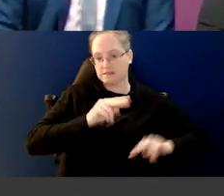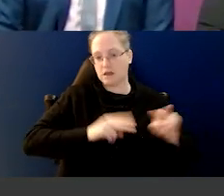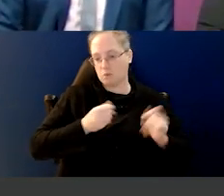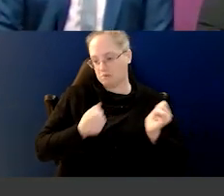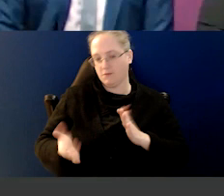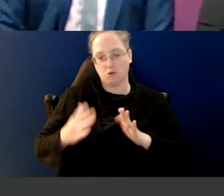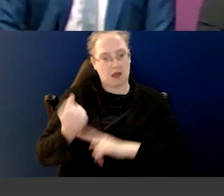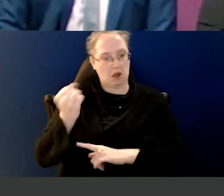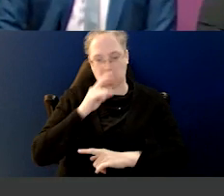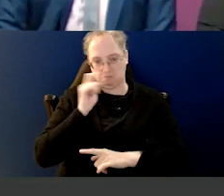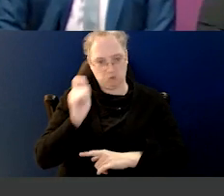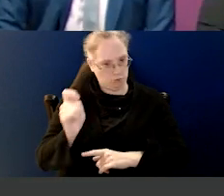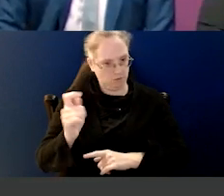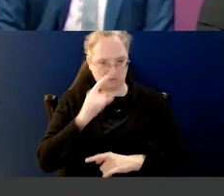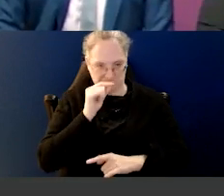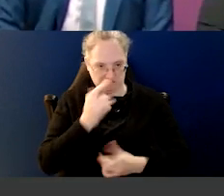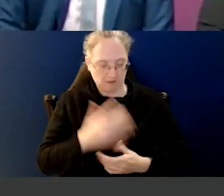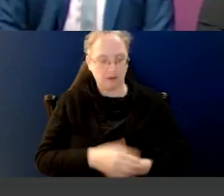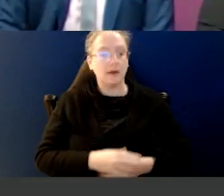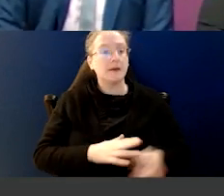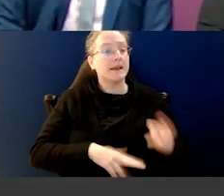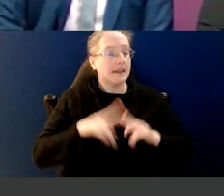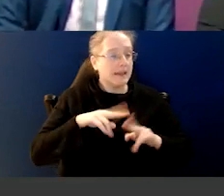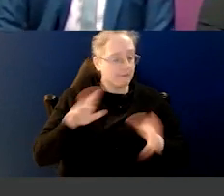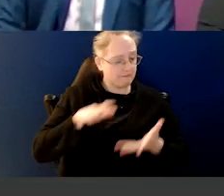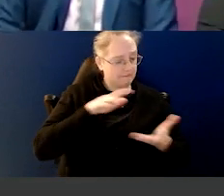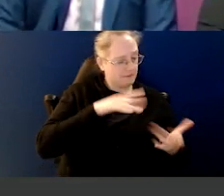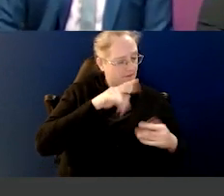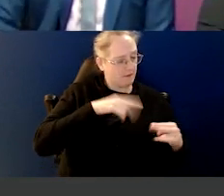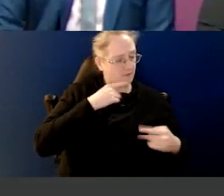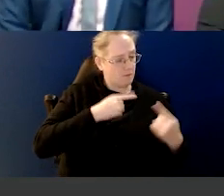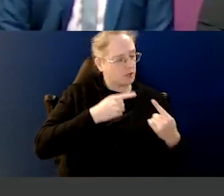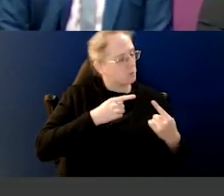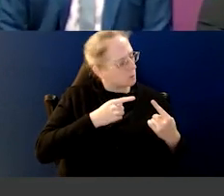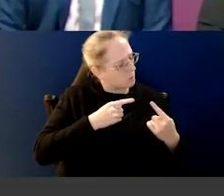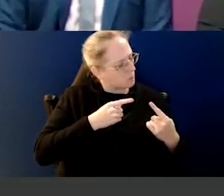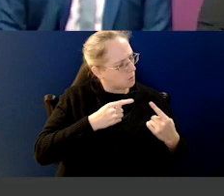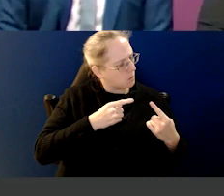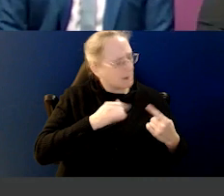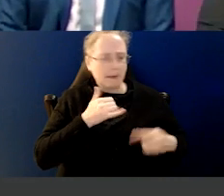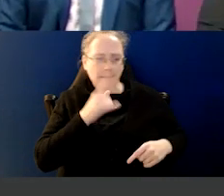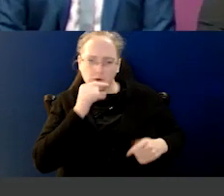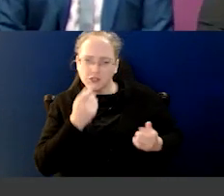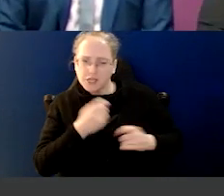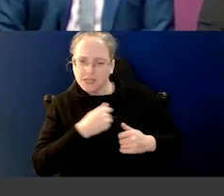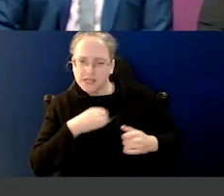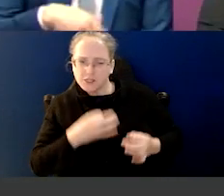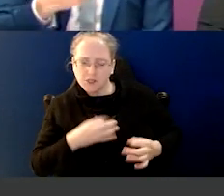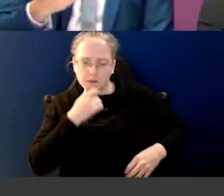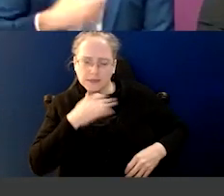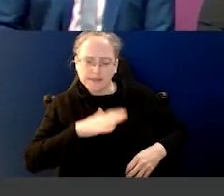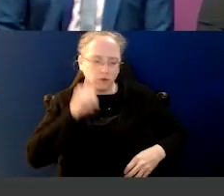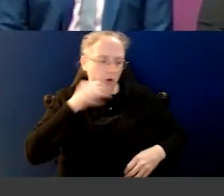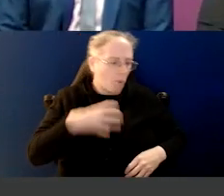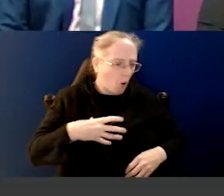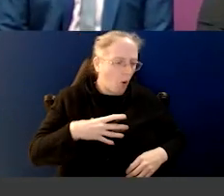possible. However, if there's information that could change our decision, we will reach out to you either by telephone or email or